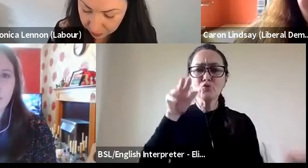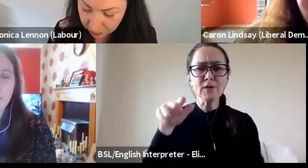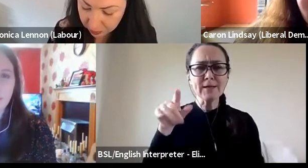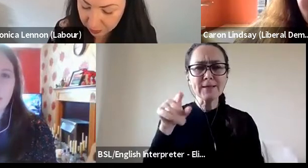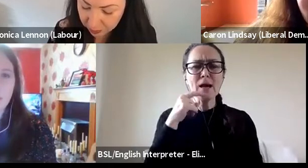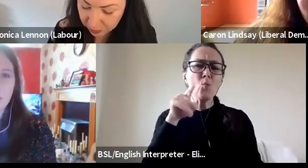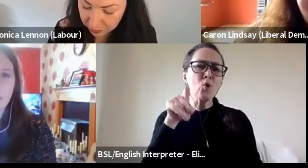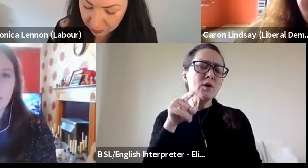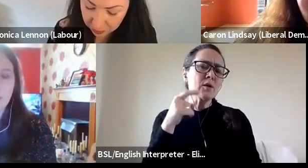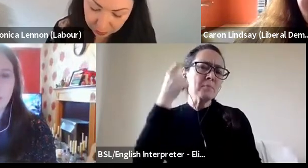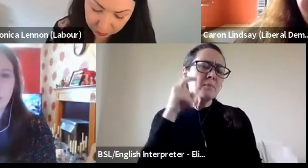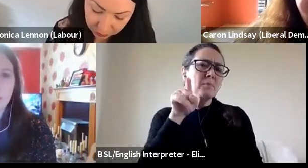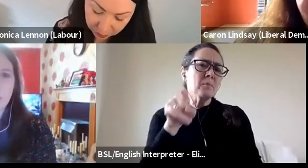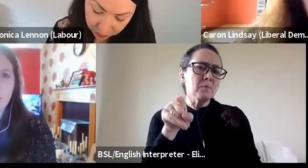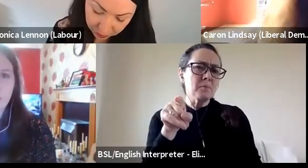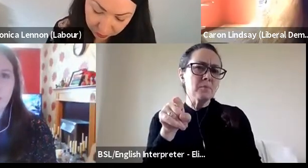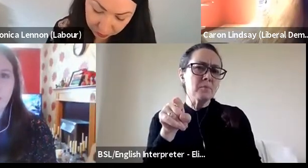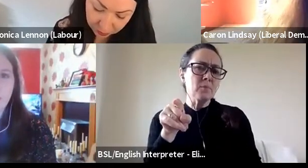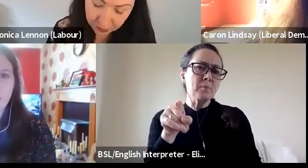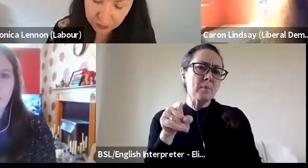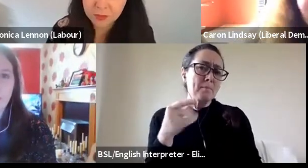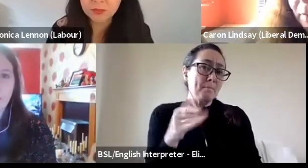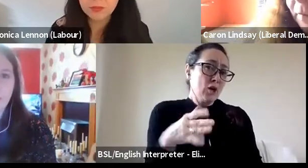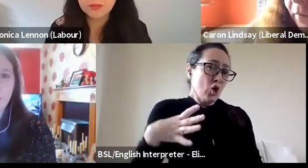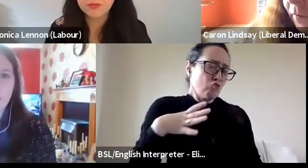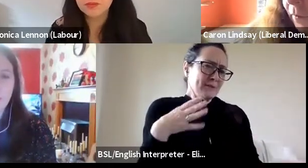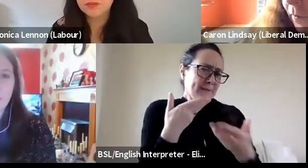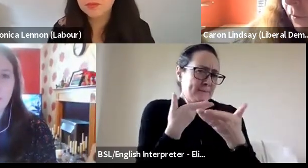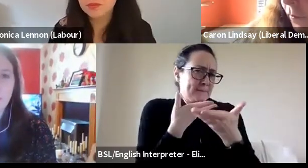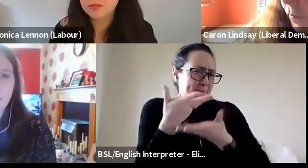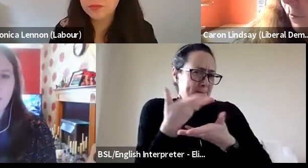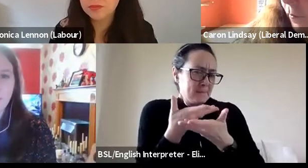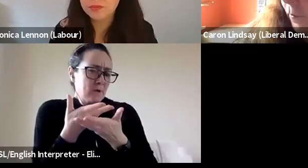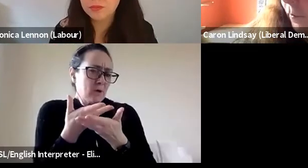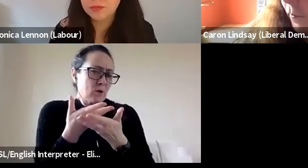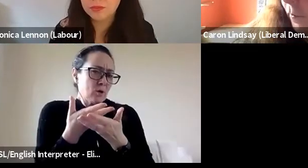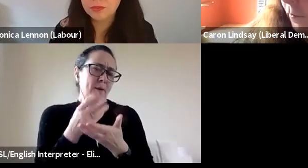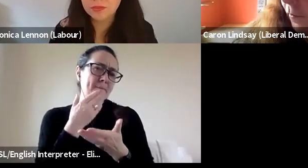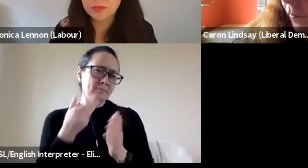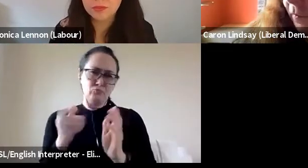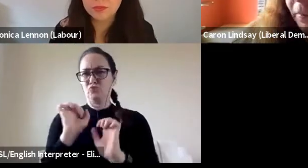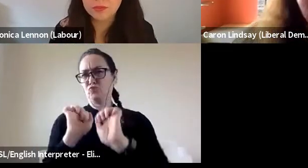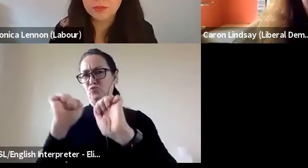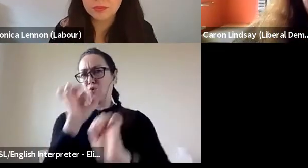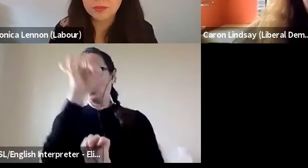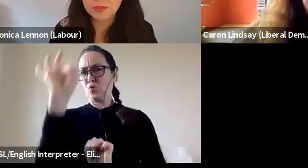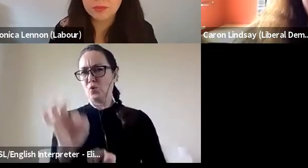up a point that we've heard touched upon already. Would you ask your question,